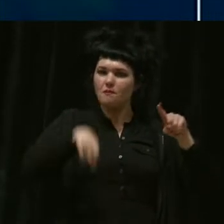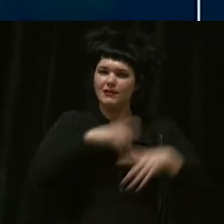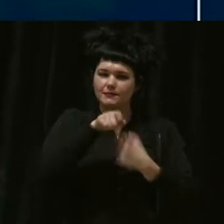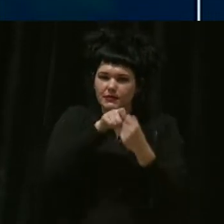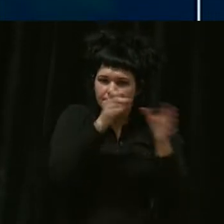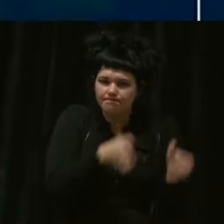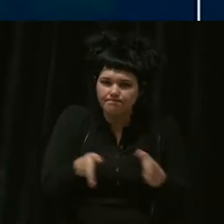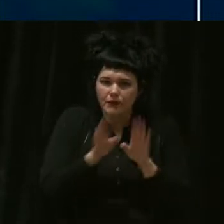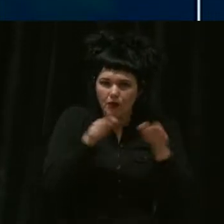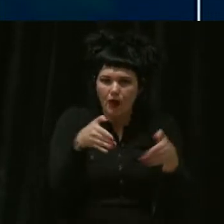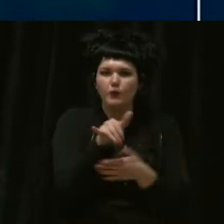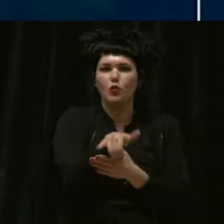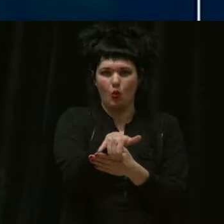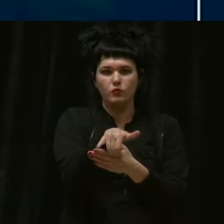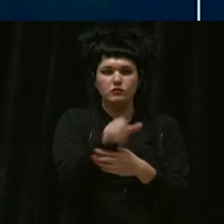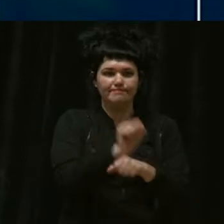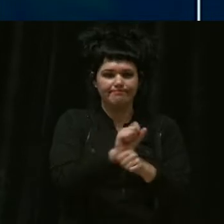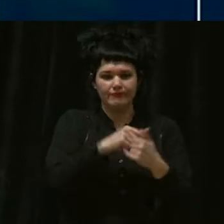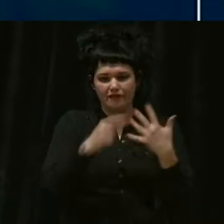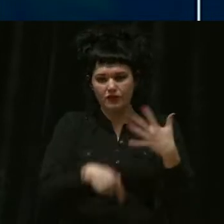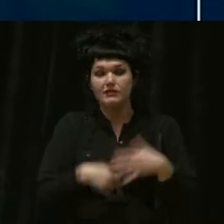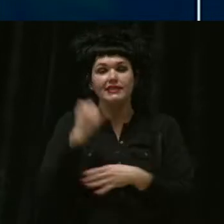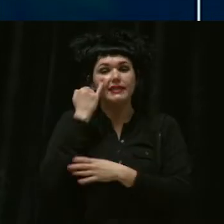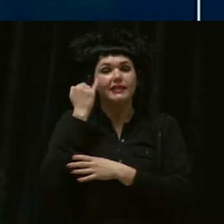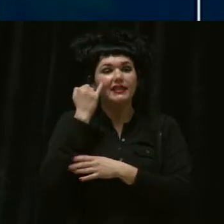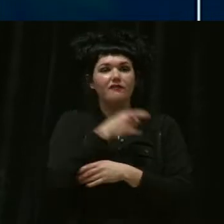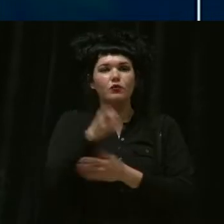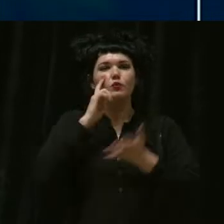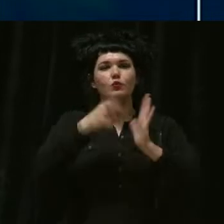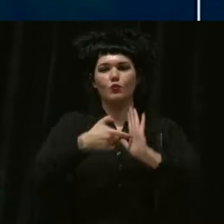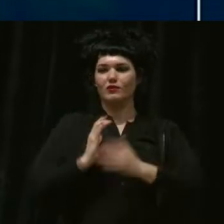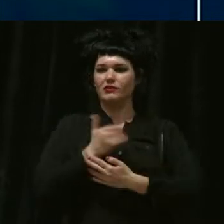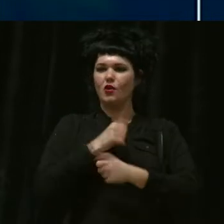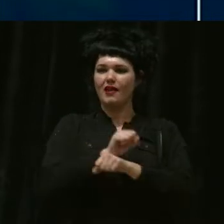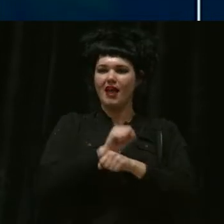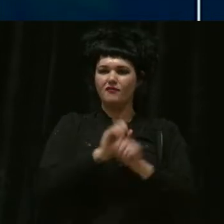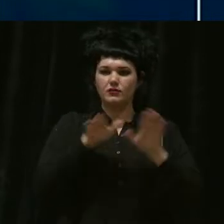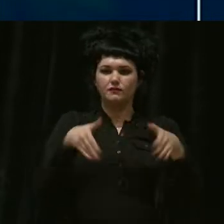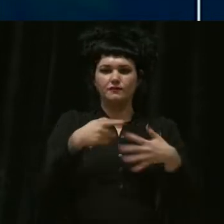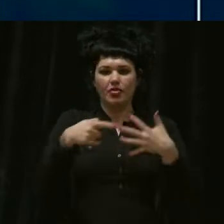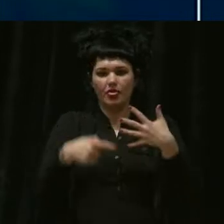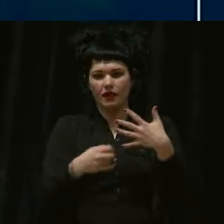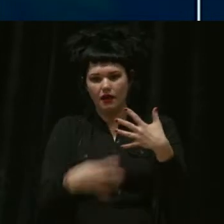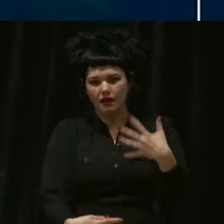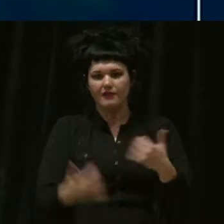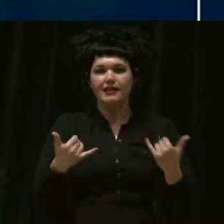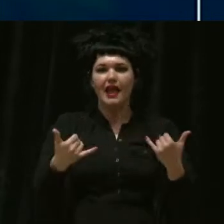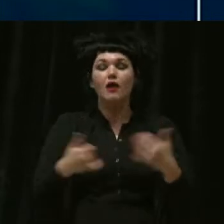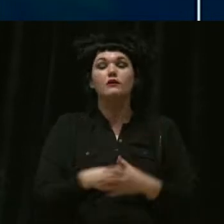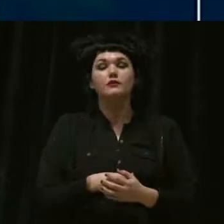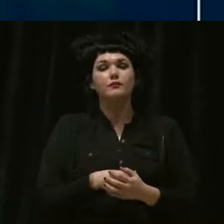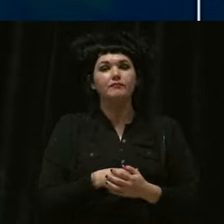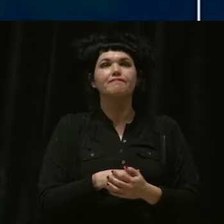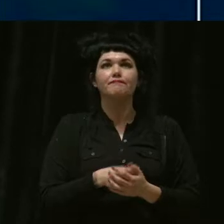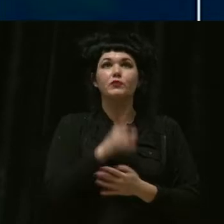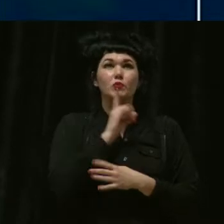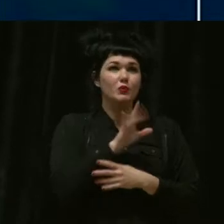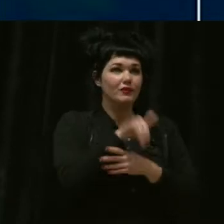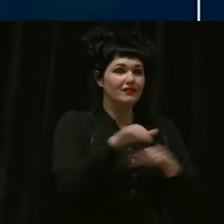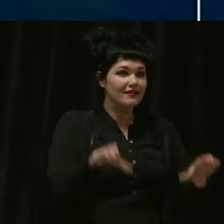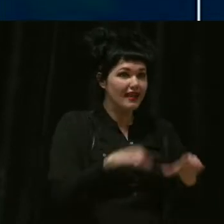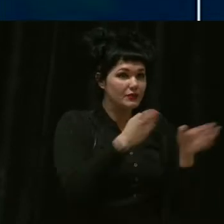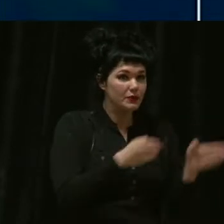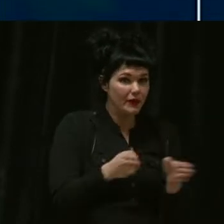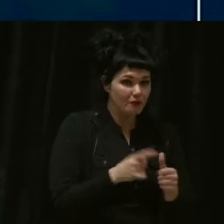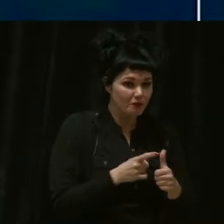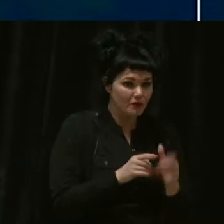efforts. And if you look at the efforts that are going on, even though these action plans were